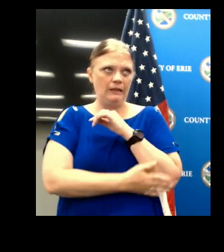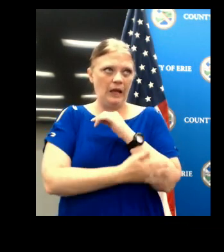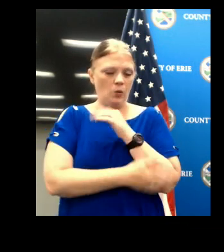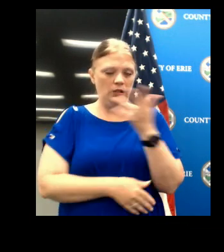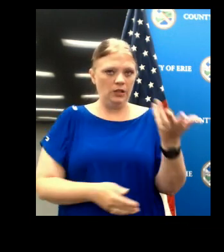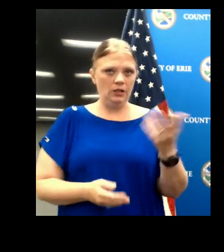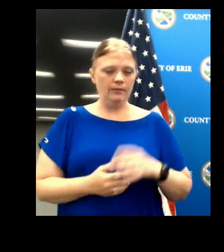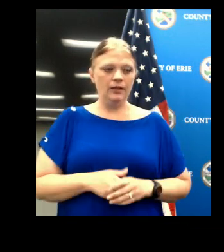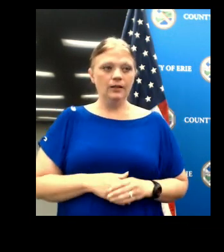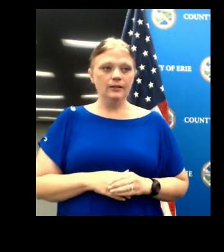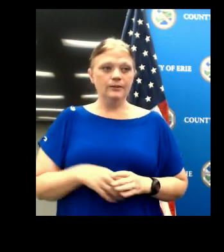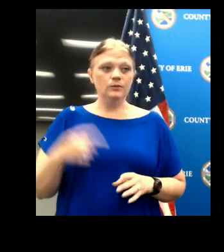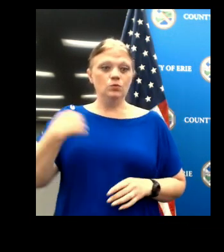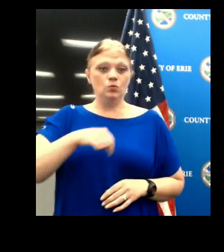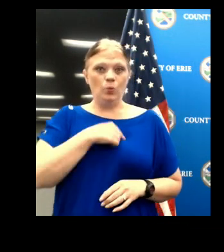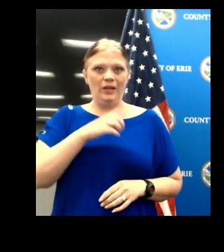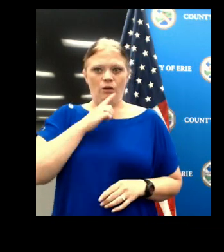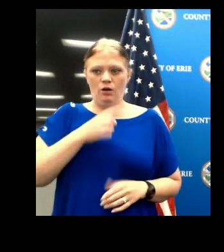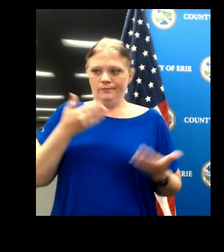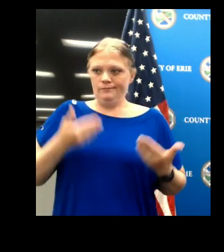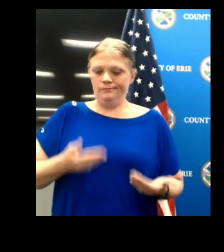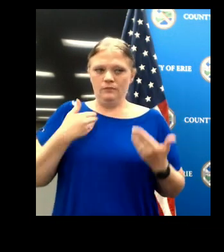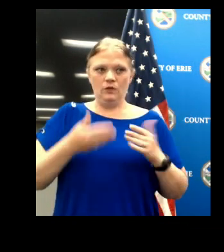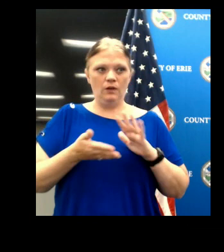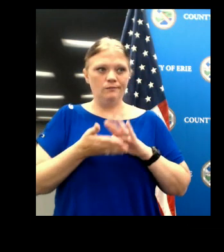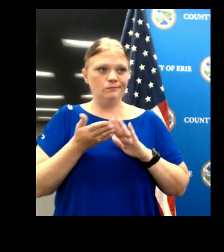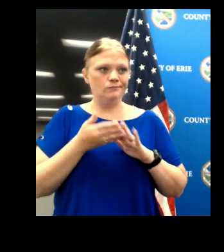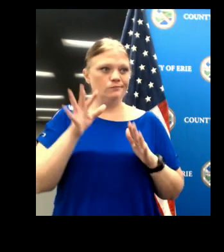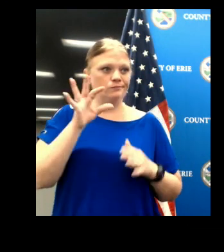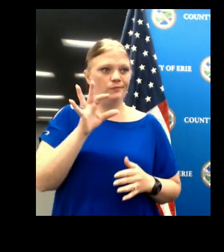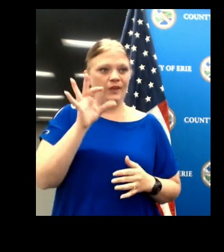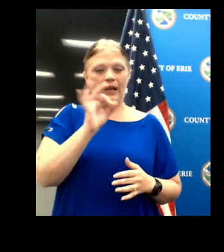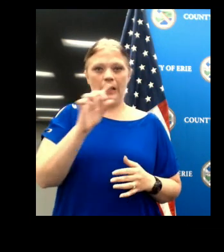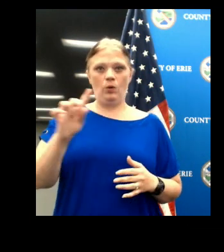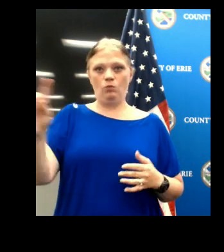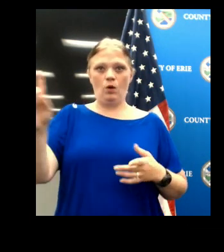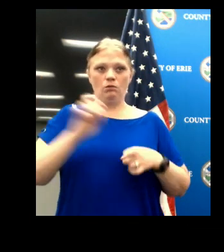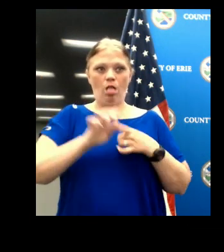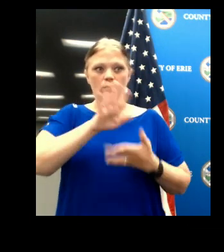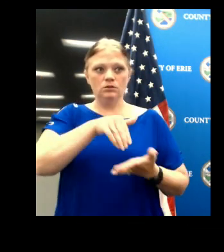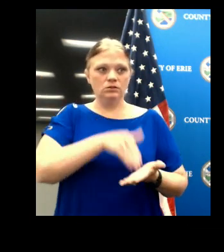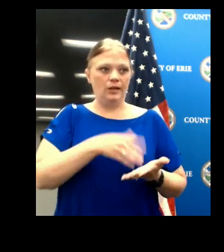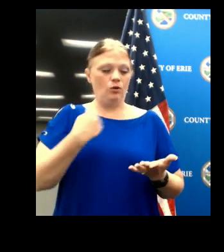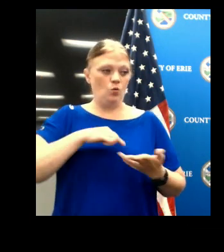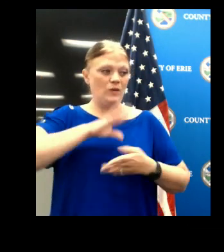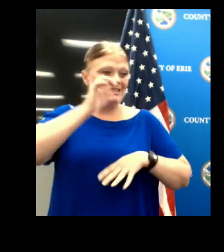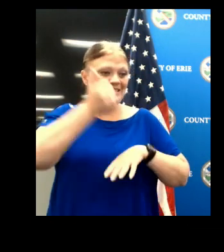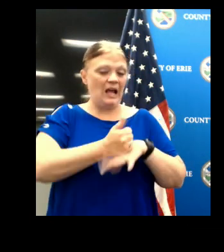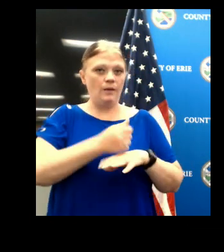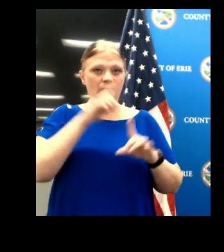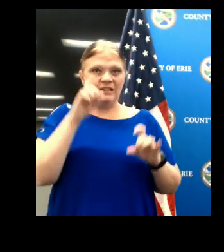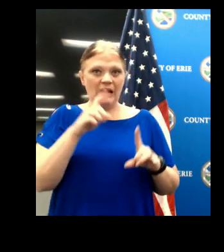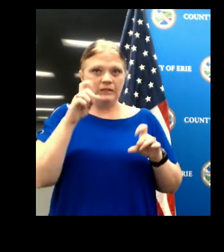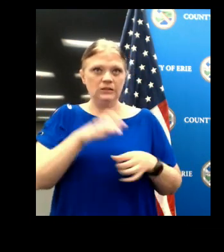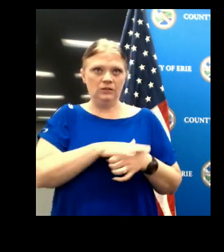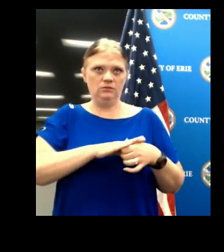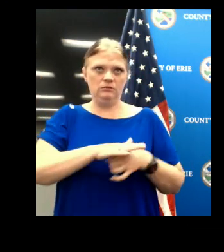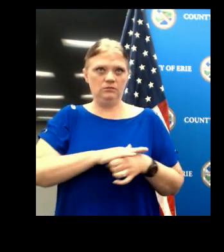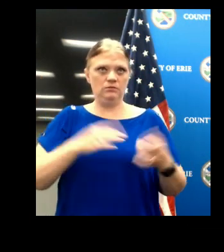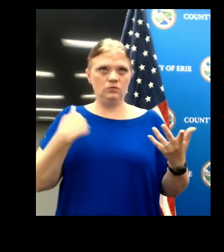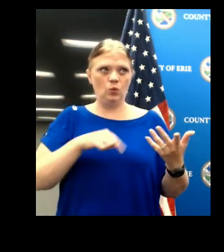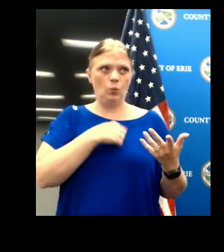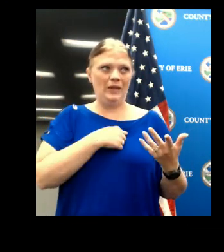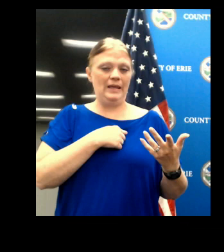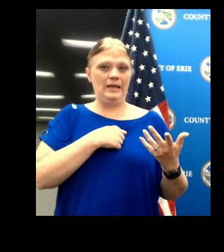about. We are the ones that run the E911 call center. We are the ones that are setting up the testing sites. We are